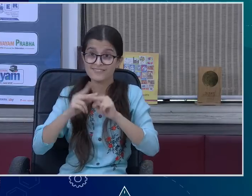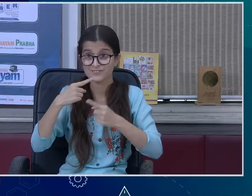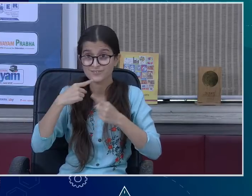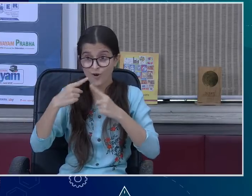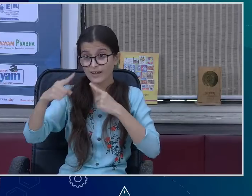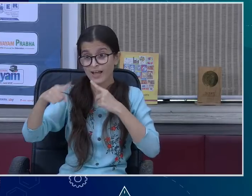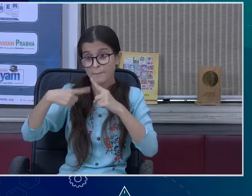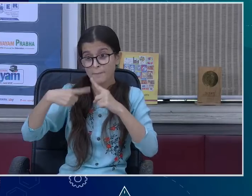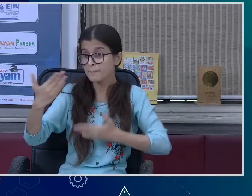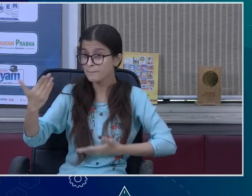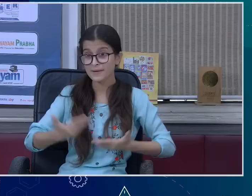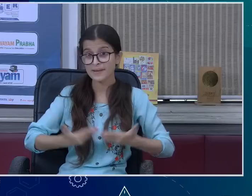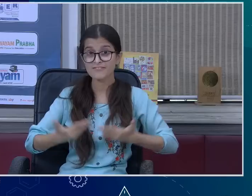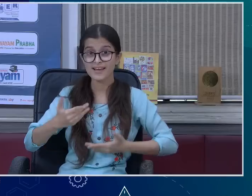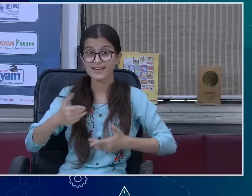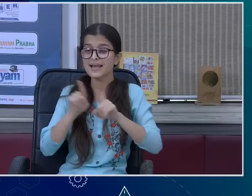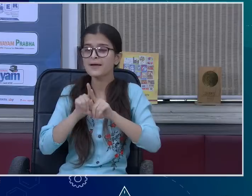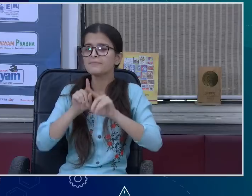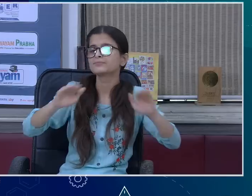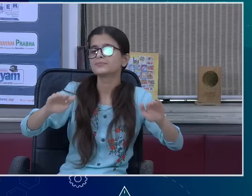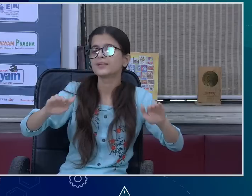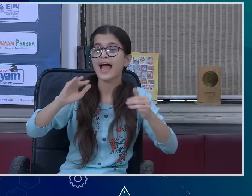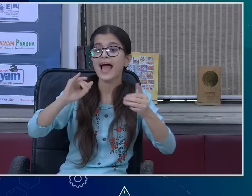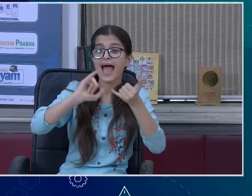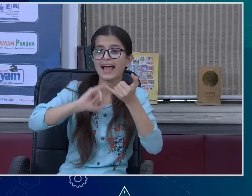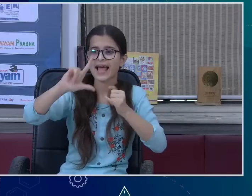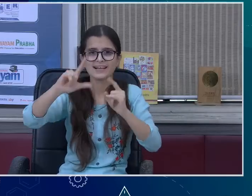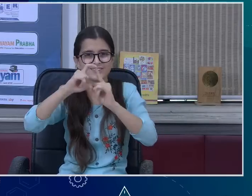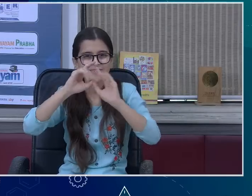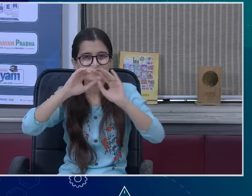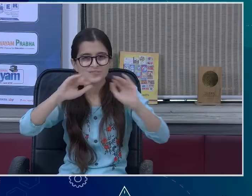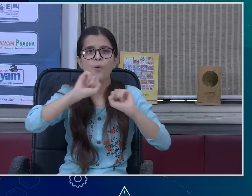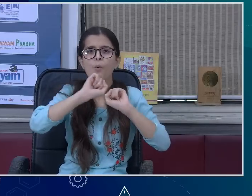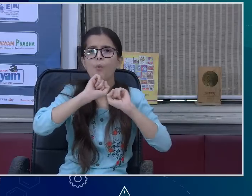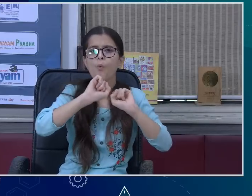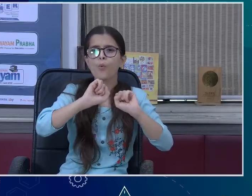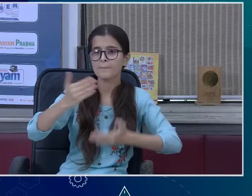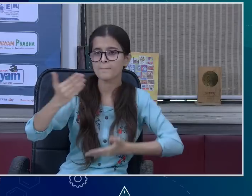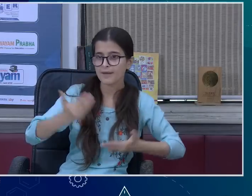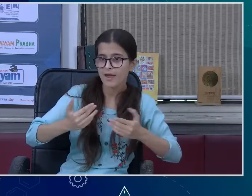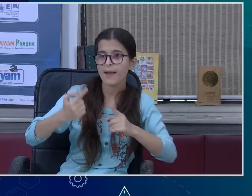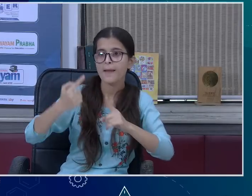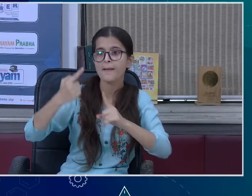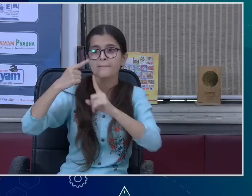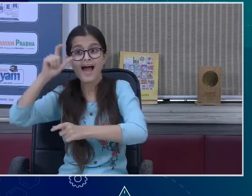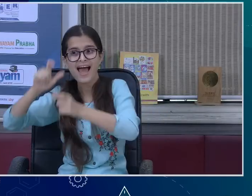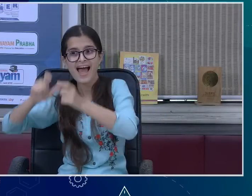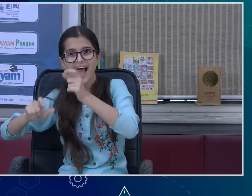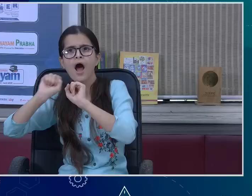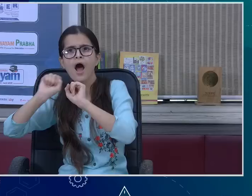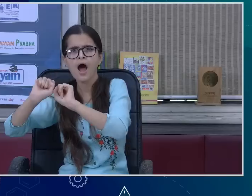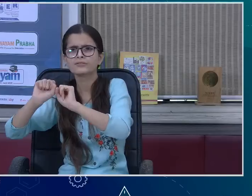so how does the behavior of the children with SLD differ from the ones that do not have the SLD?